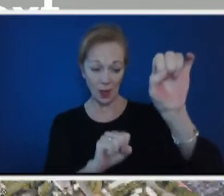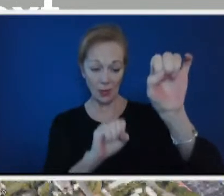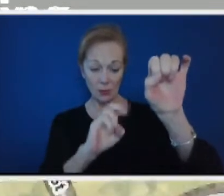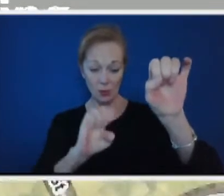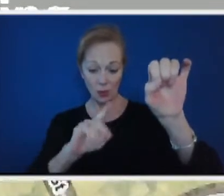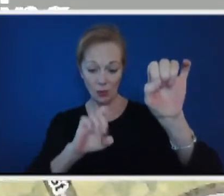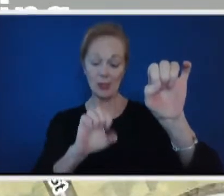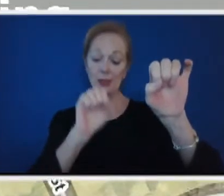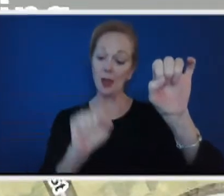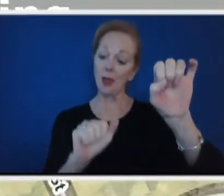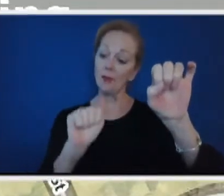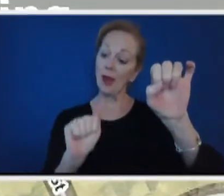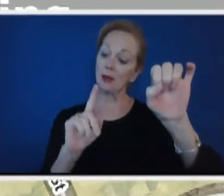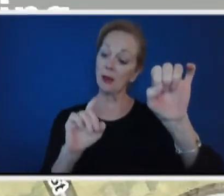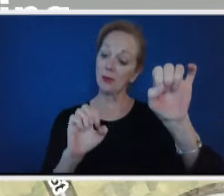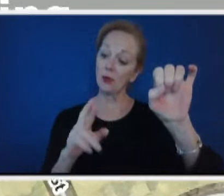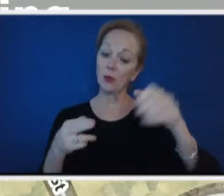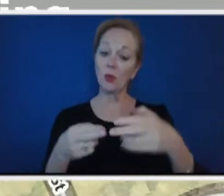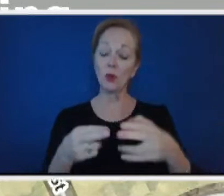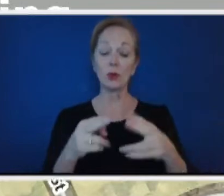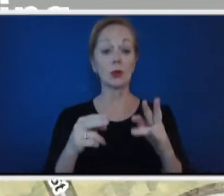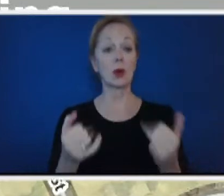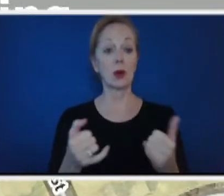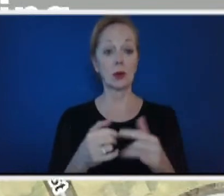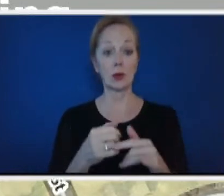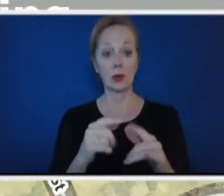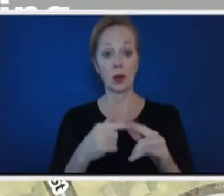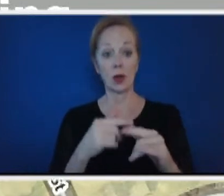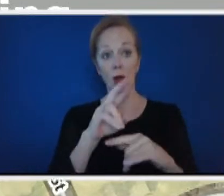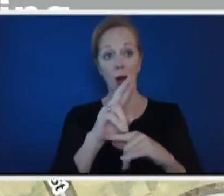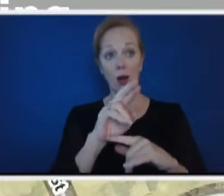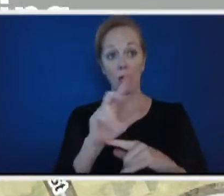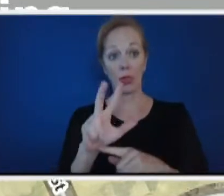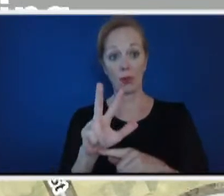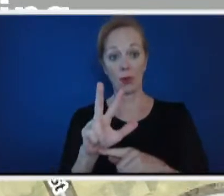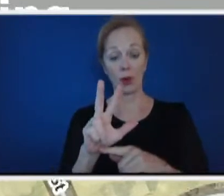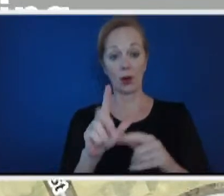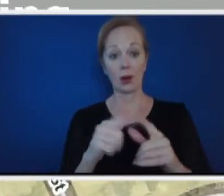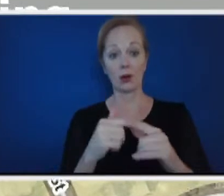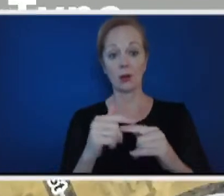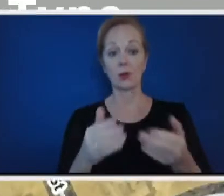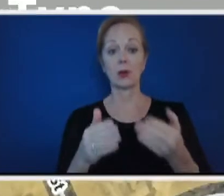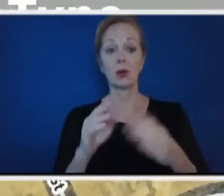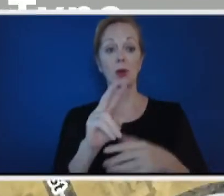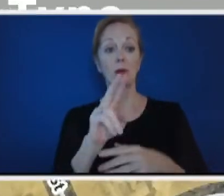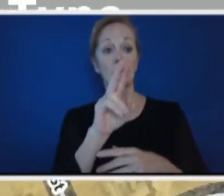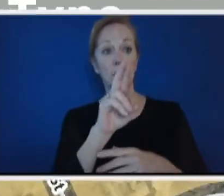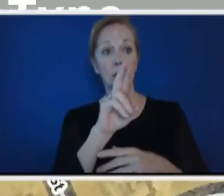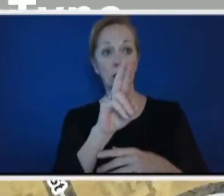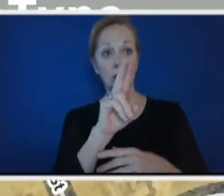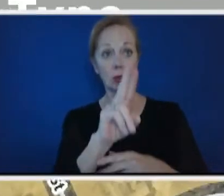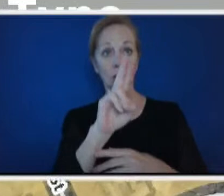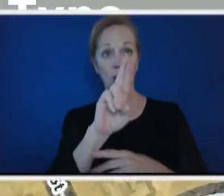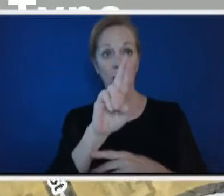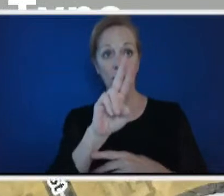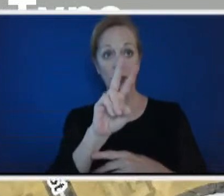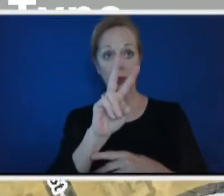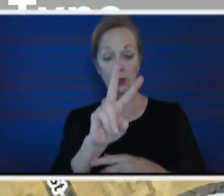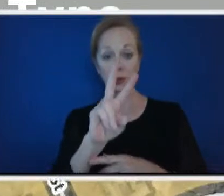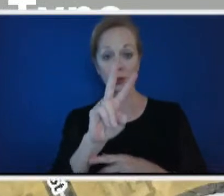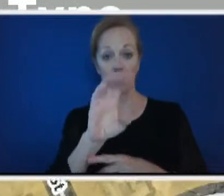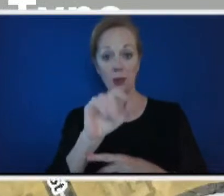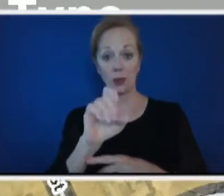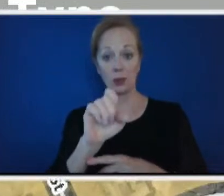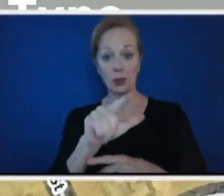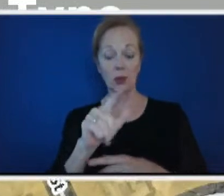Andover Road. It is currently zoned, as mentioned, R3. Proposed zoning is UR2 conditional, and the adopted place type